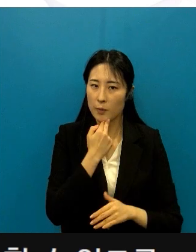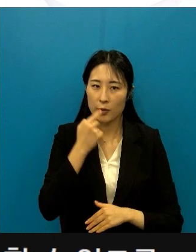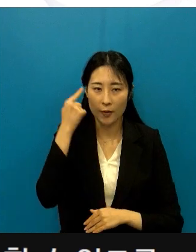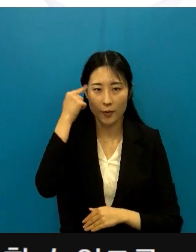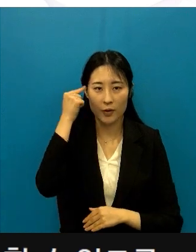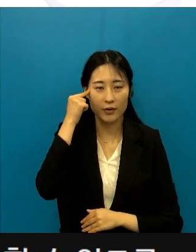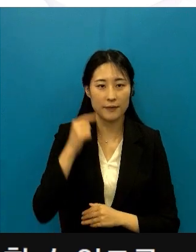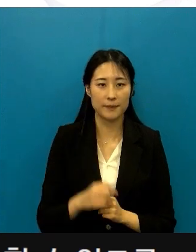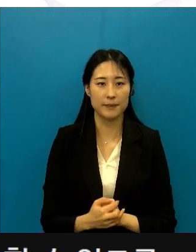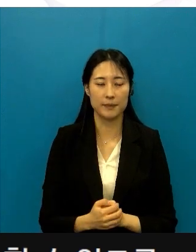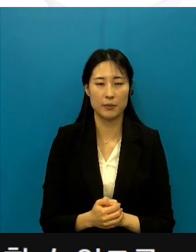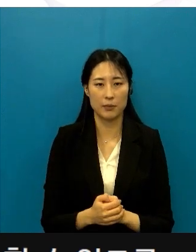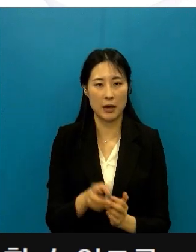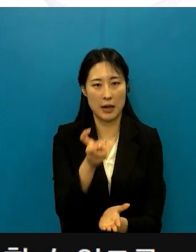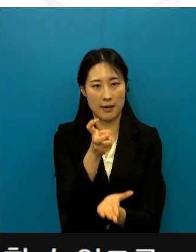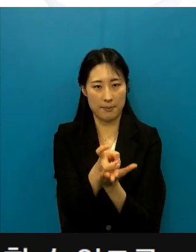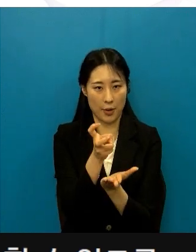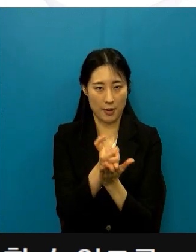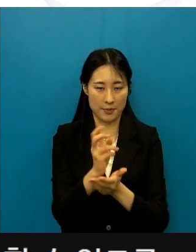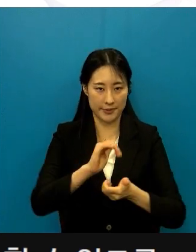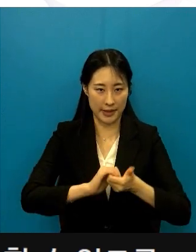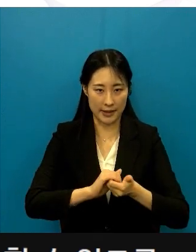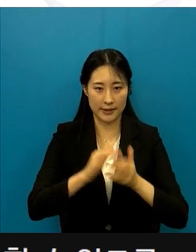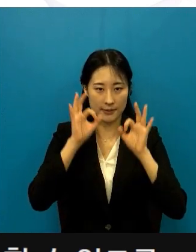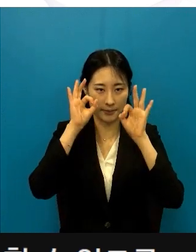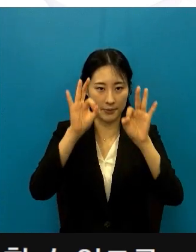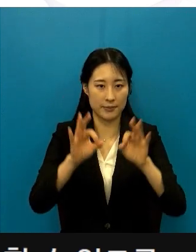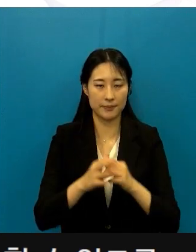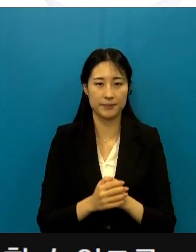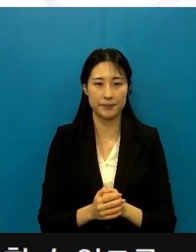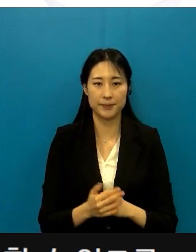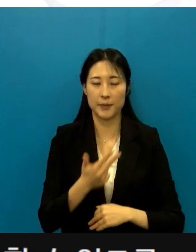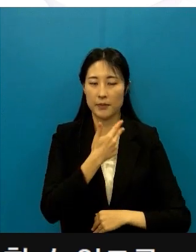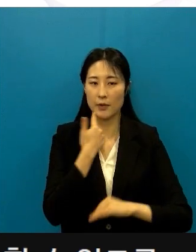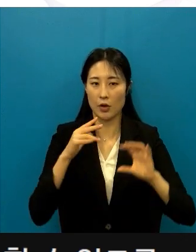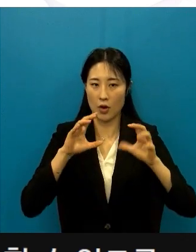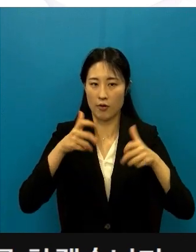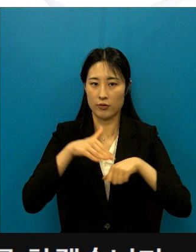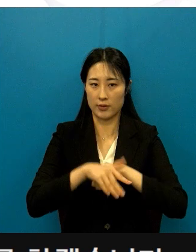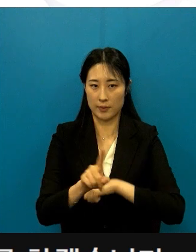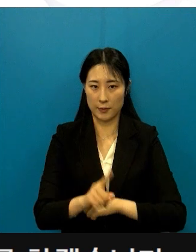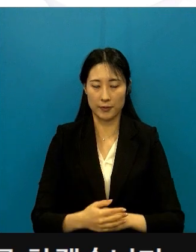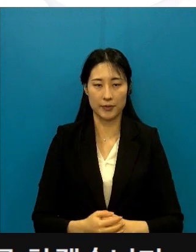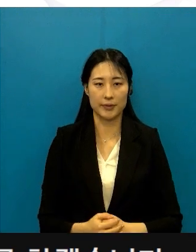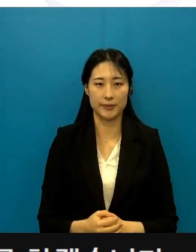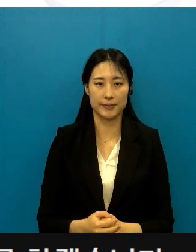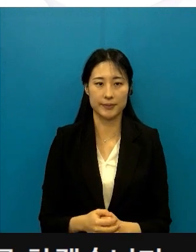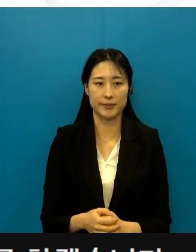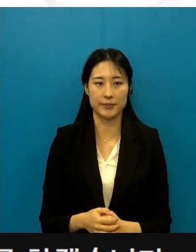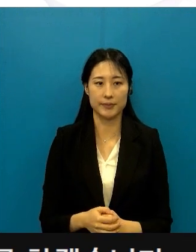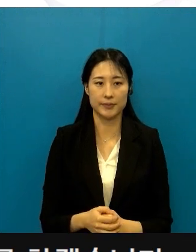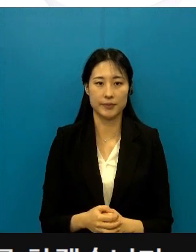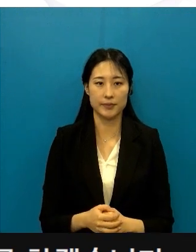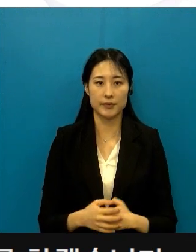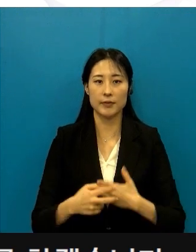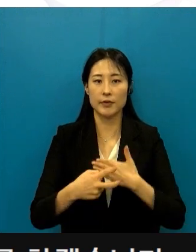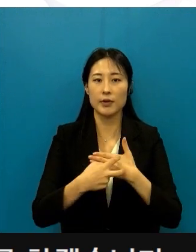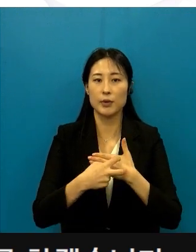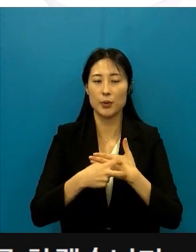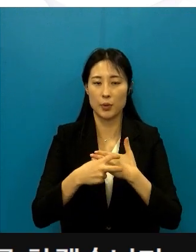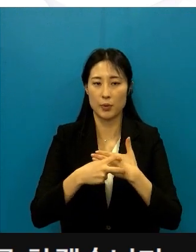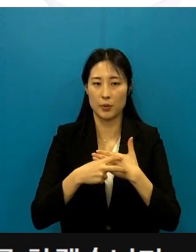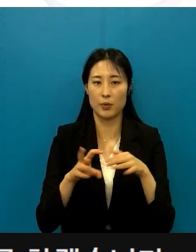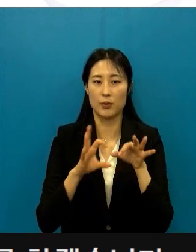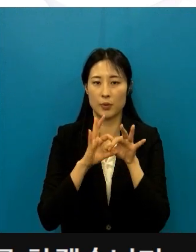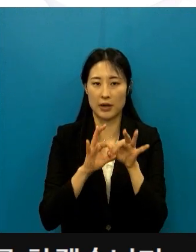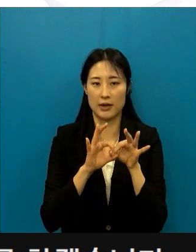In England, the main legal provisions about healthcare are on this slide. Now, at this